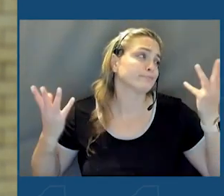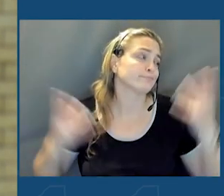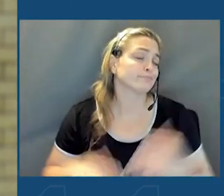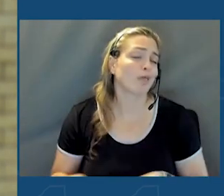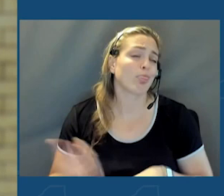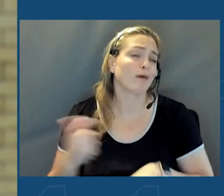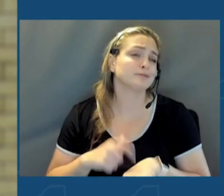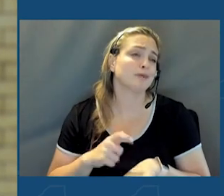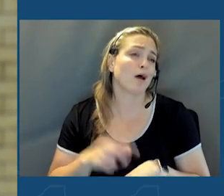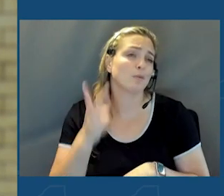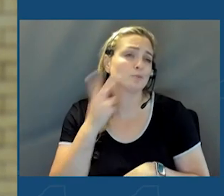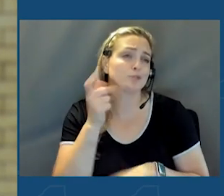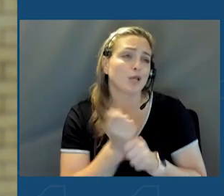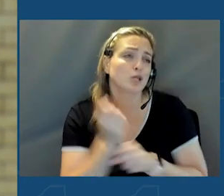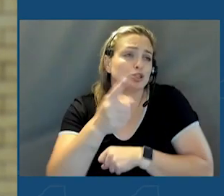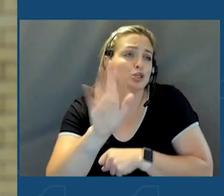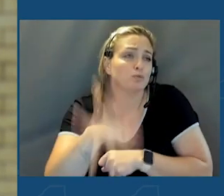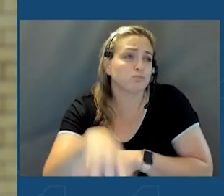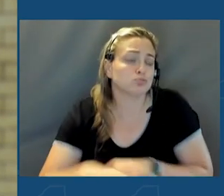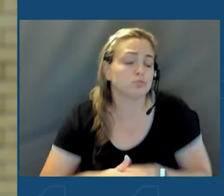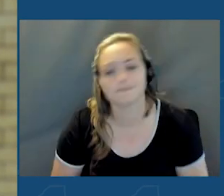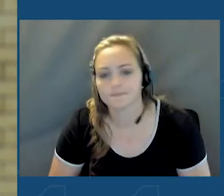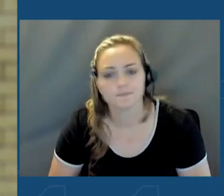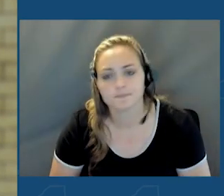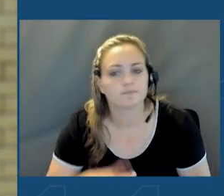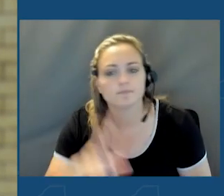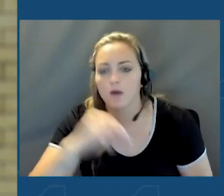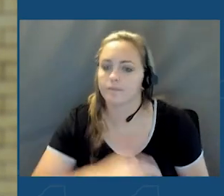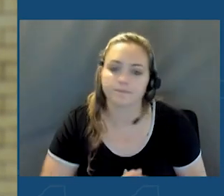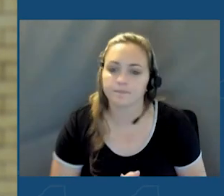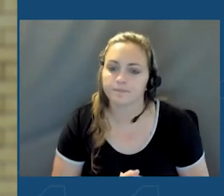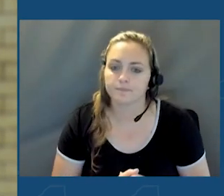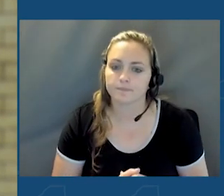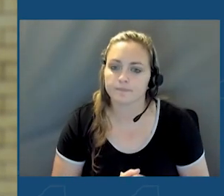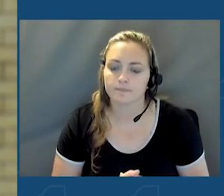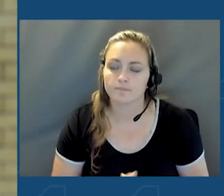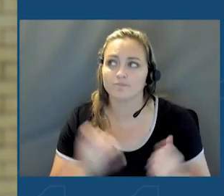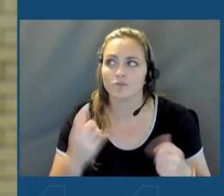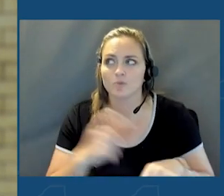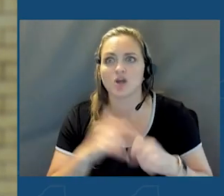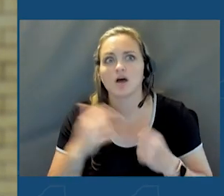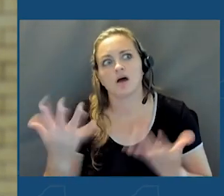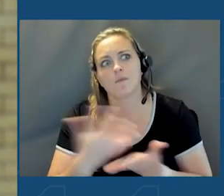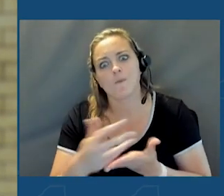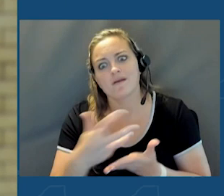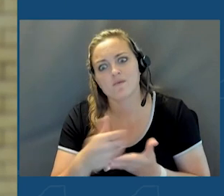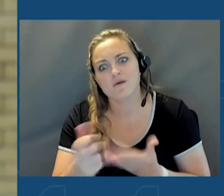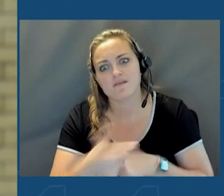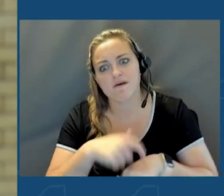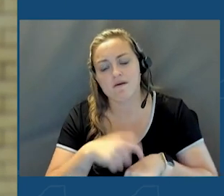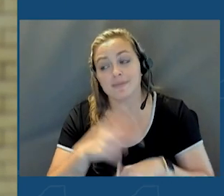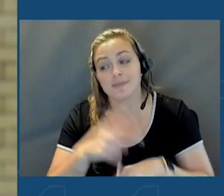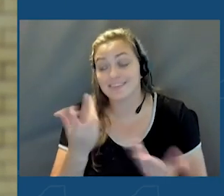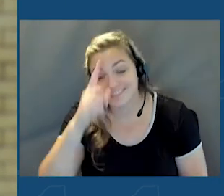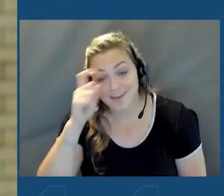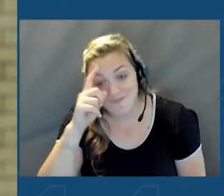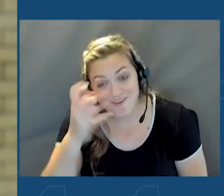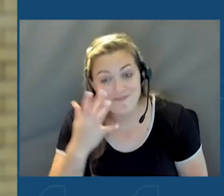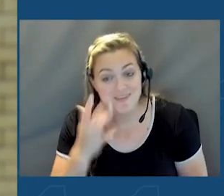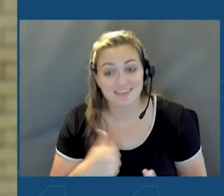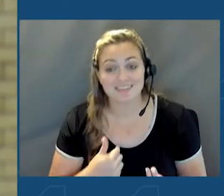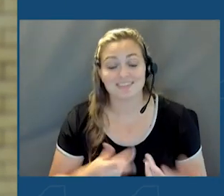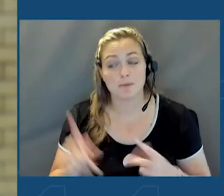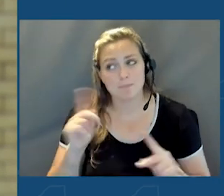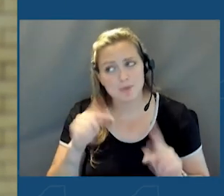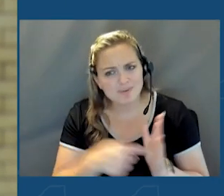see you next year, legislature. It's a long way off. Too much time is wasting. That's why we're here today in the summer. Because as I said, people